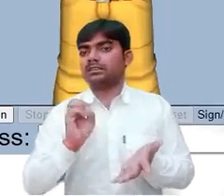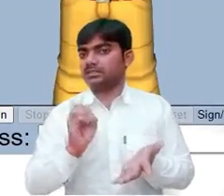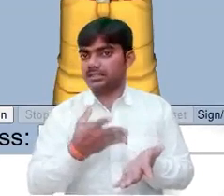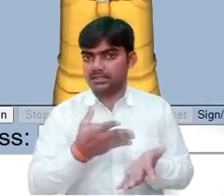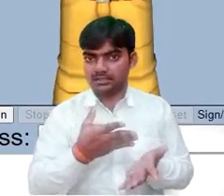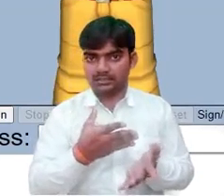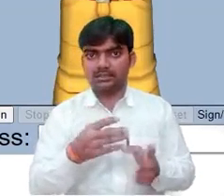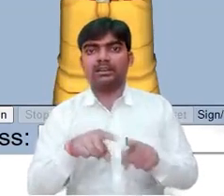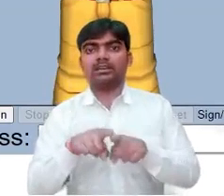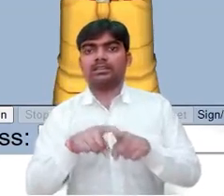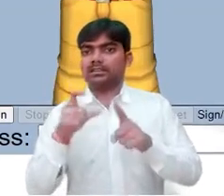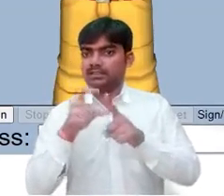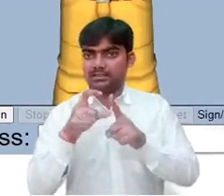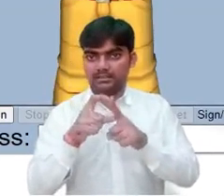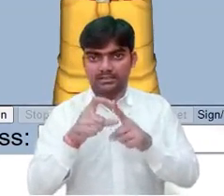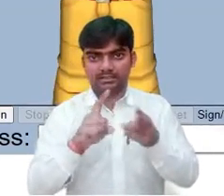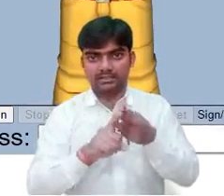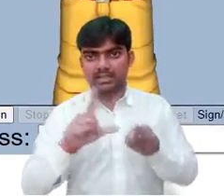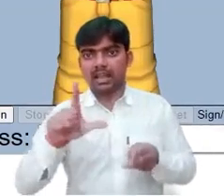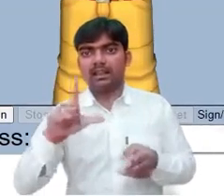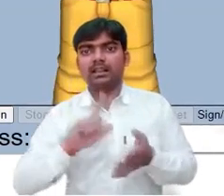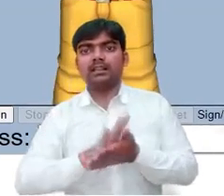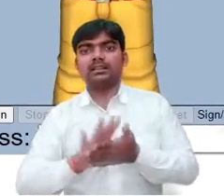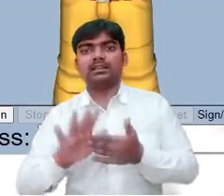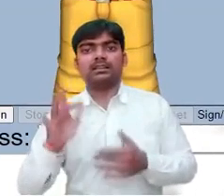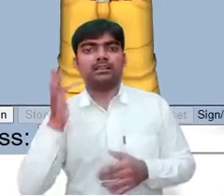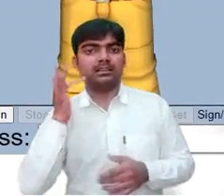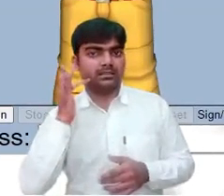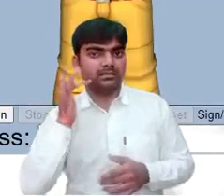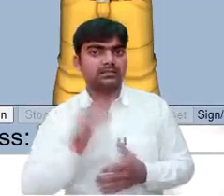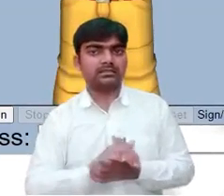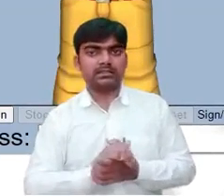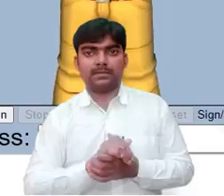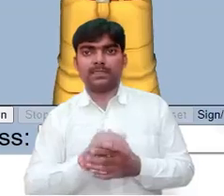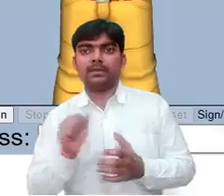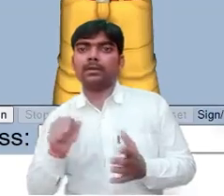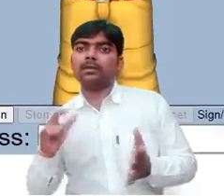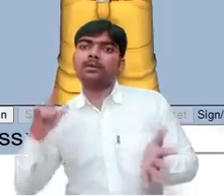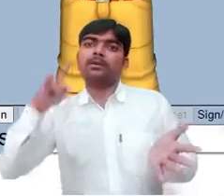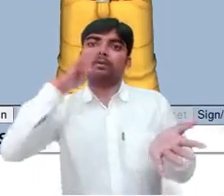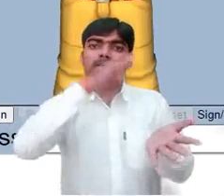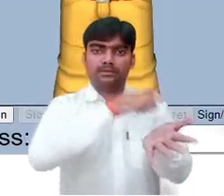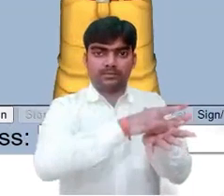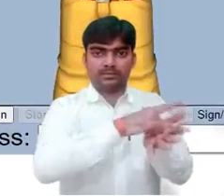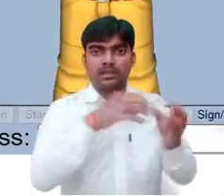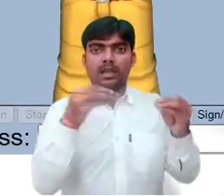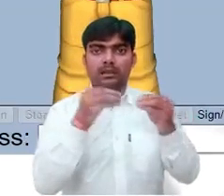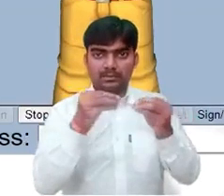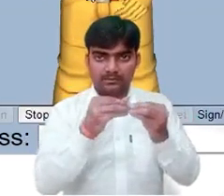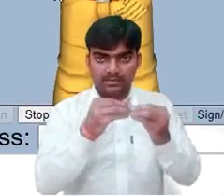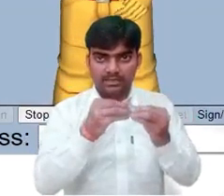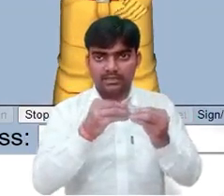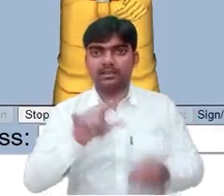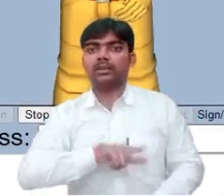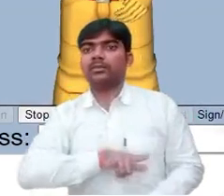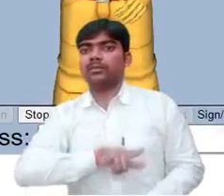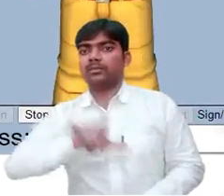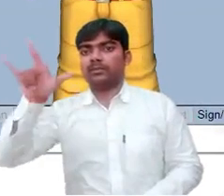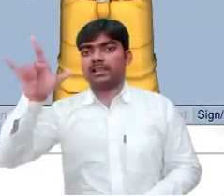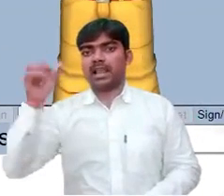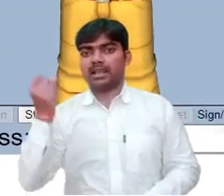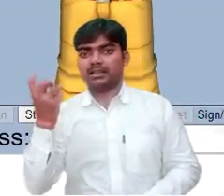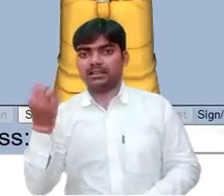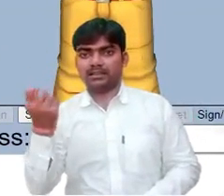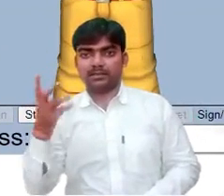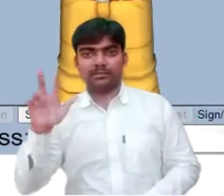city Mumbai, and the flight number, say flight number is 5. So when I click on the dynamic play, the avatar will